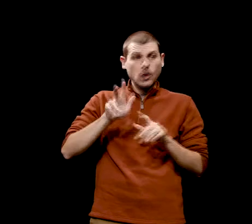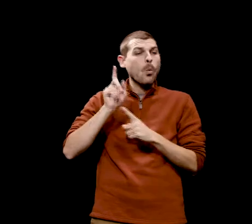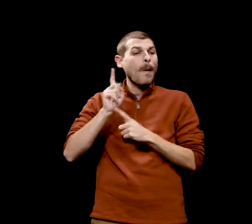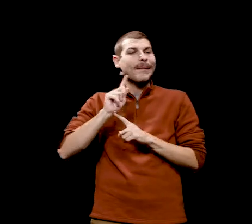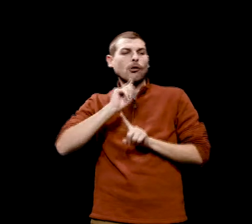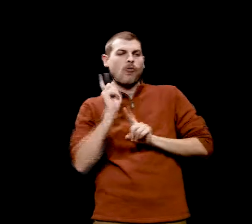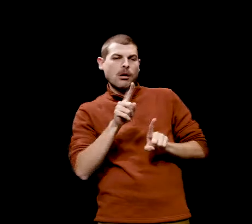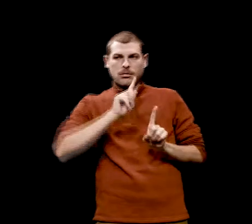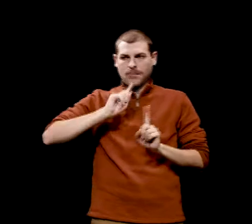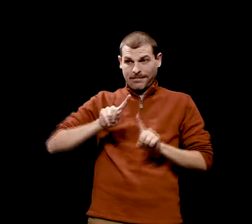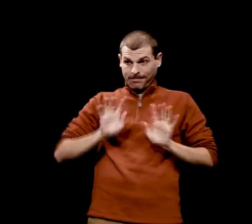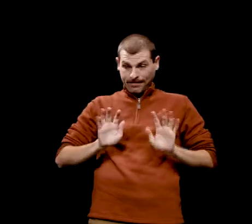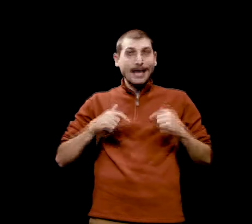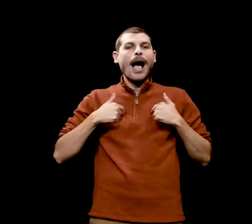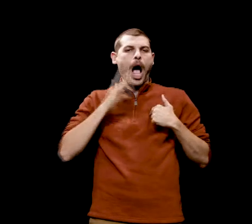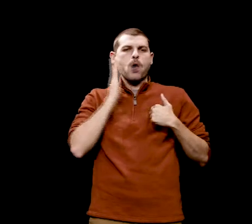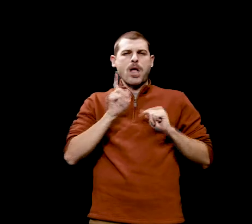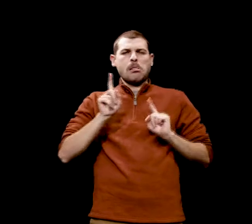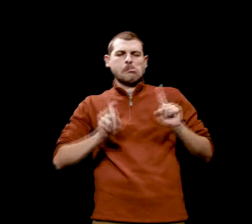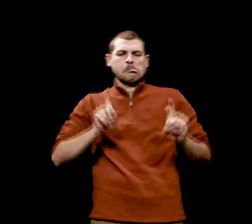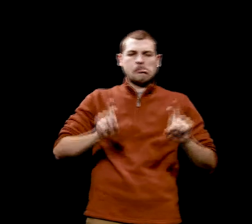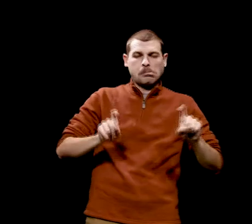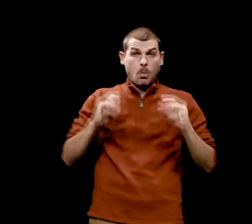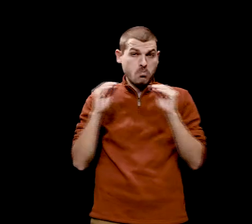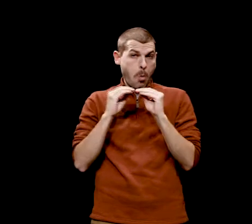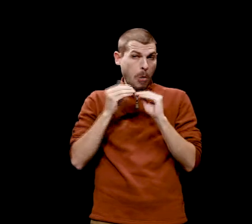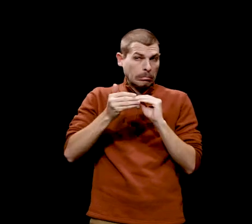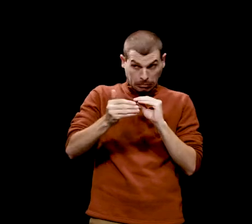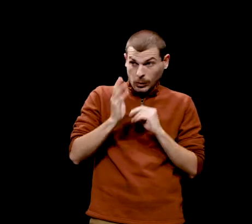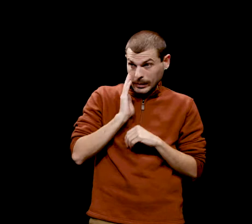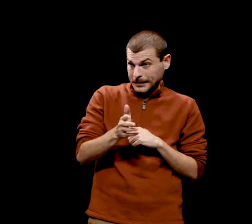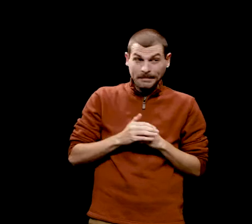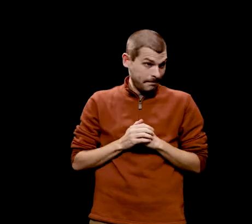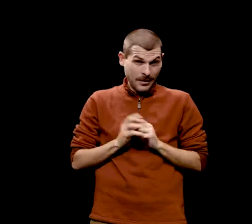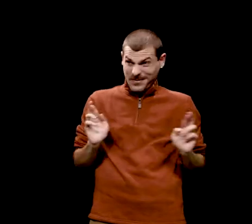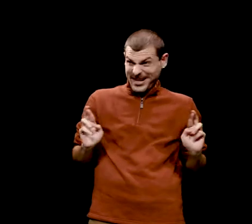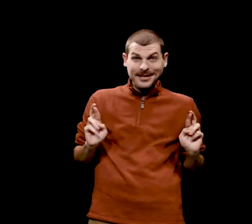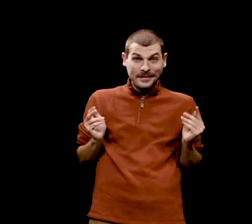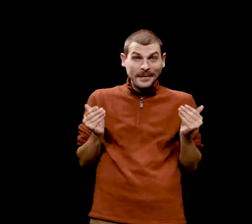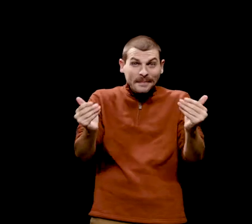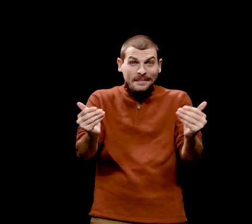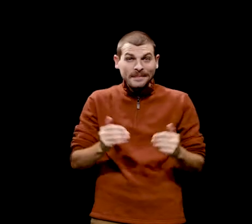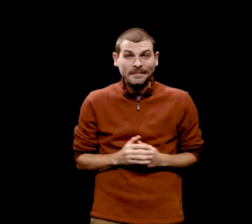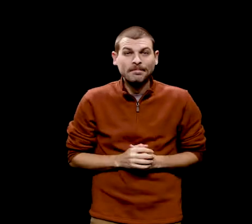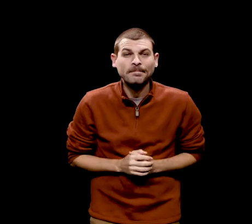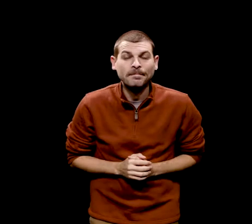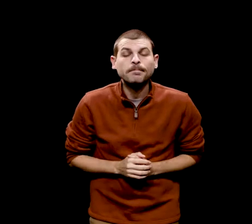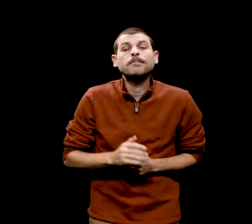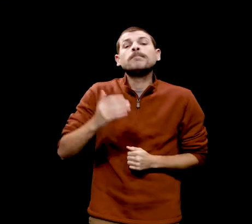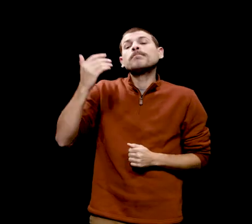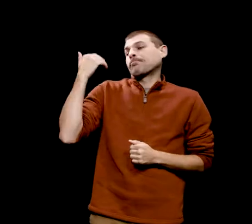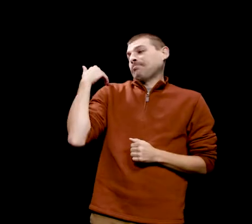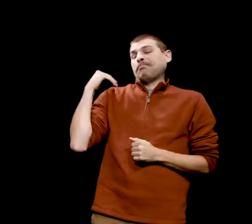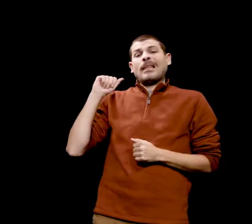to your opponent, and I will ask follow-up questions as needed. Ready? Here we go. In